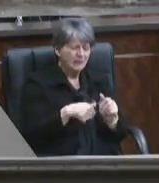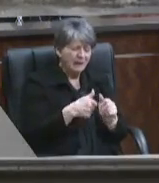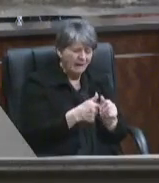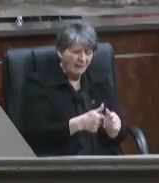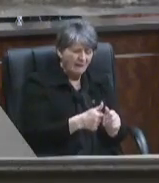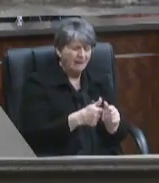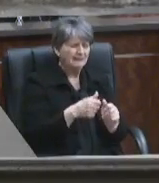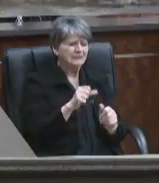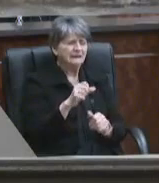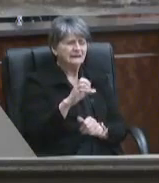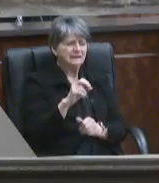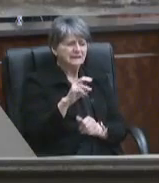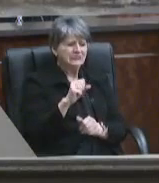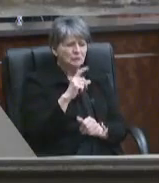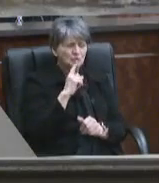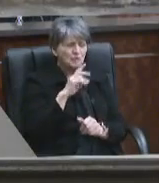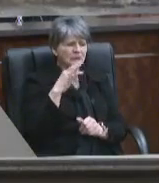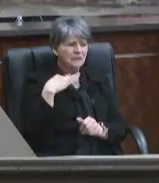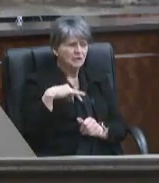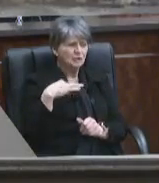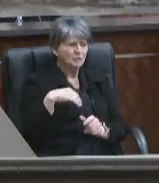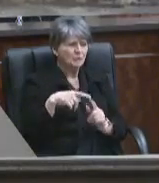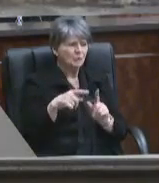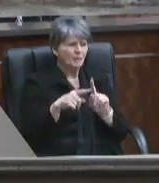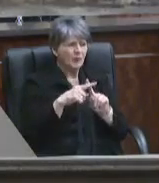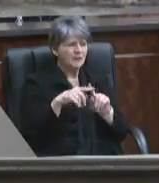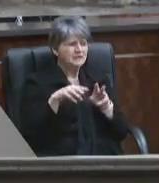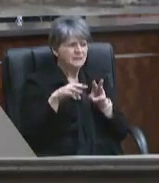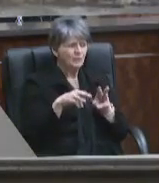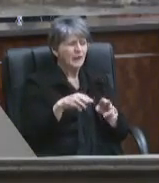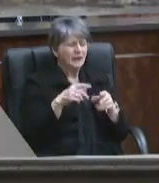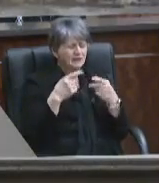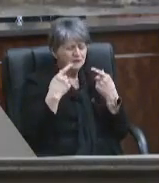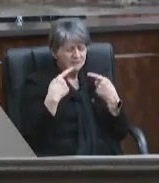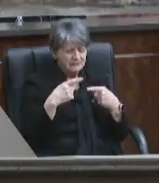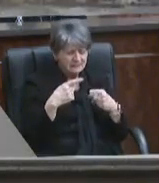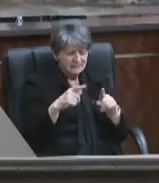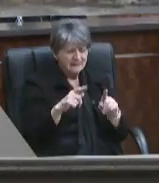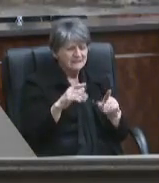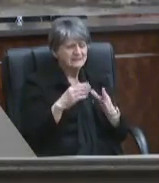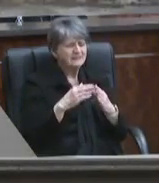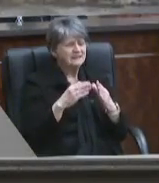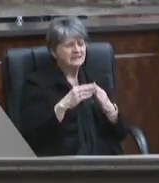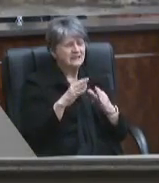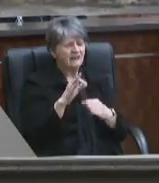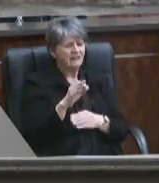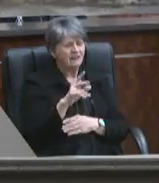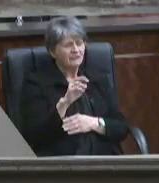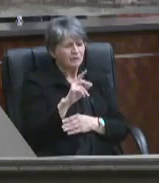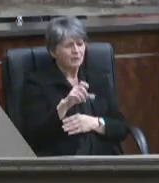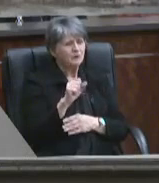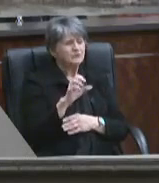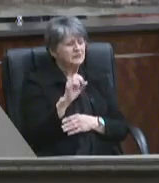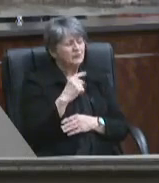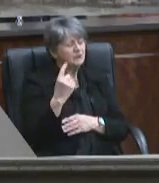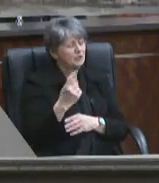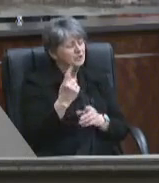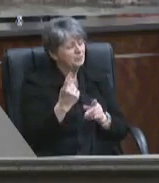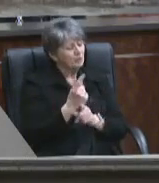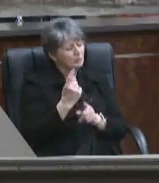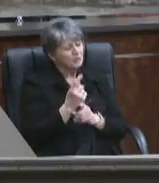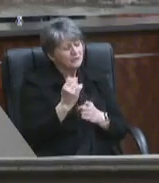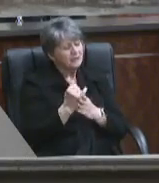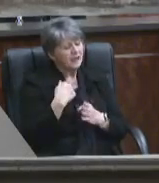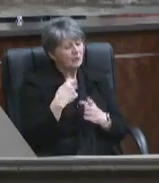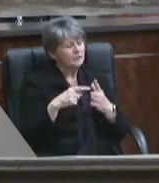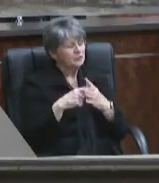really contribute in a positive way in the success to the city of Laurel. So it's only fitting that we start tonight